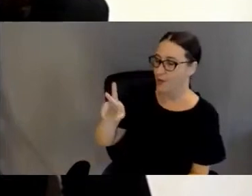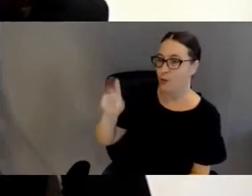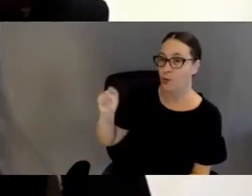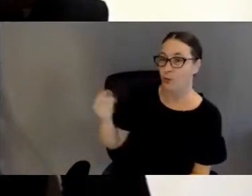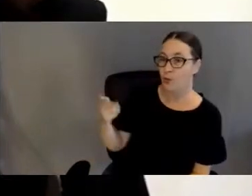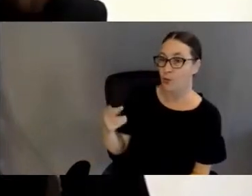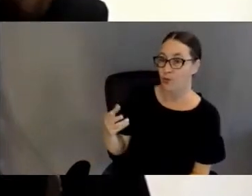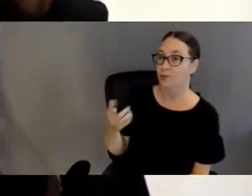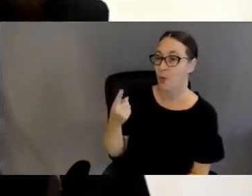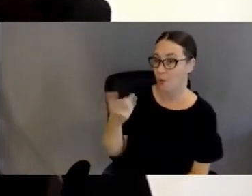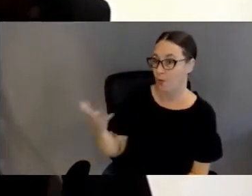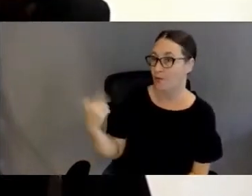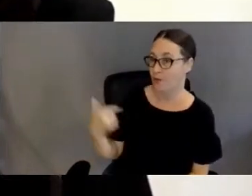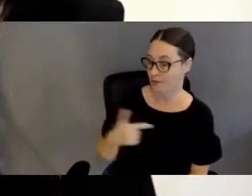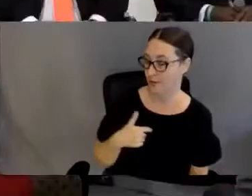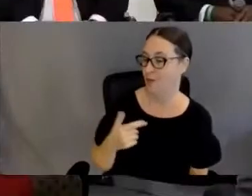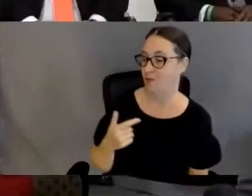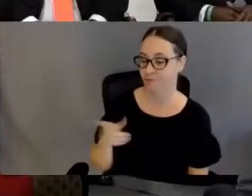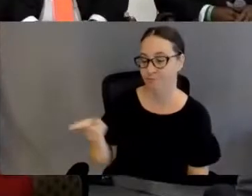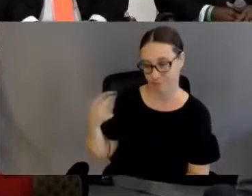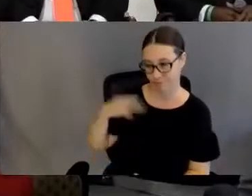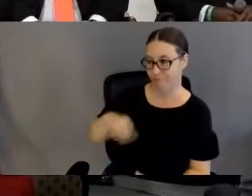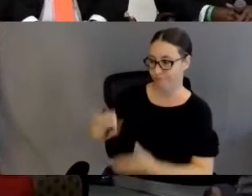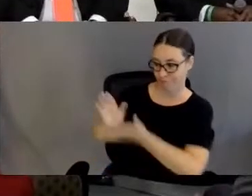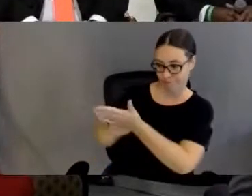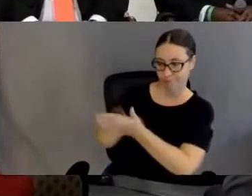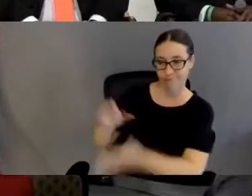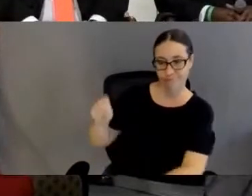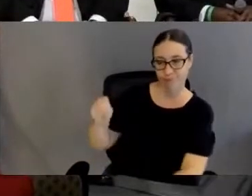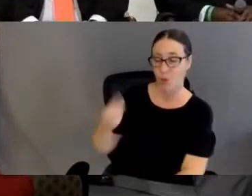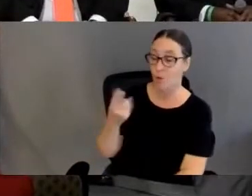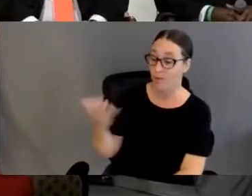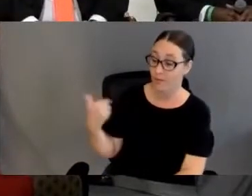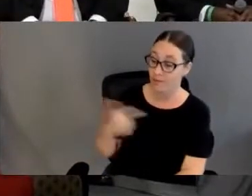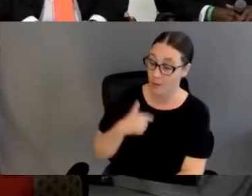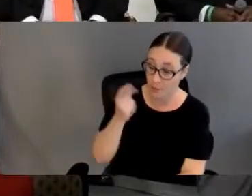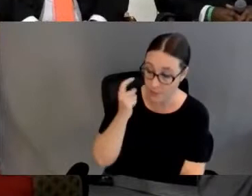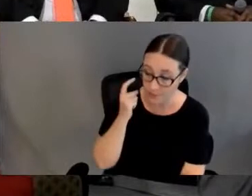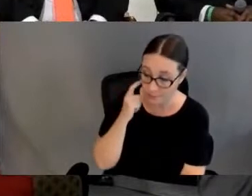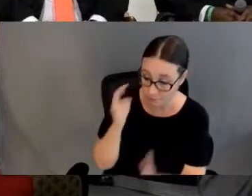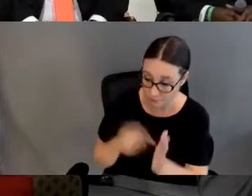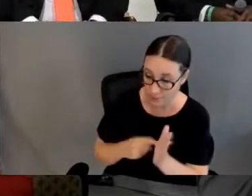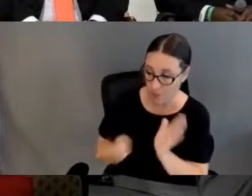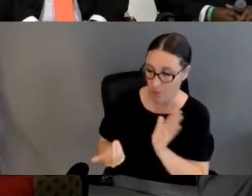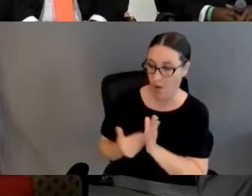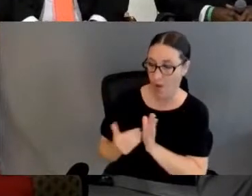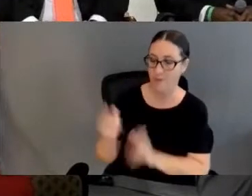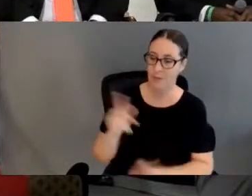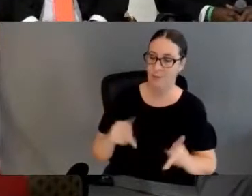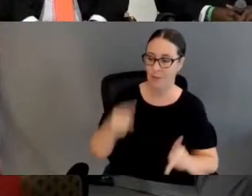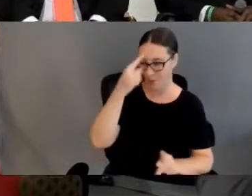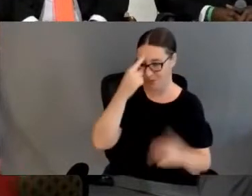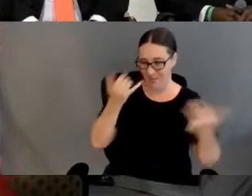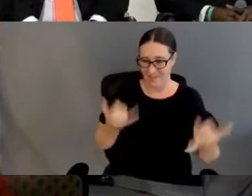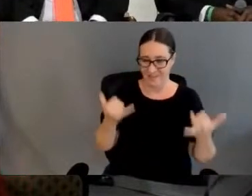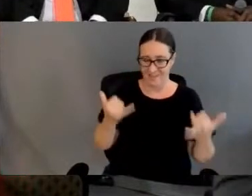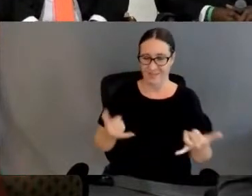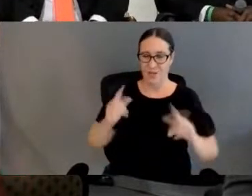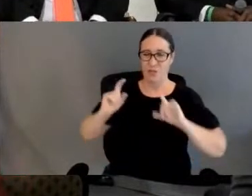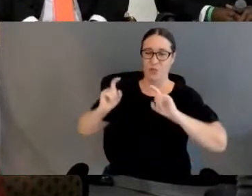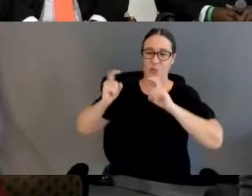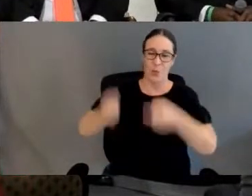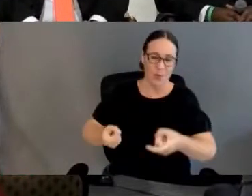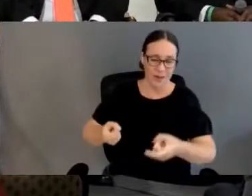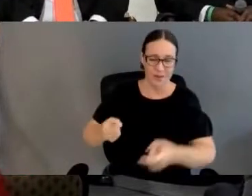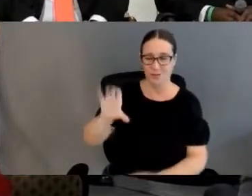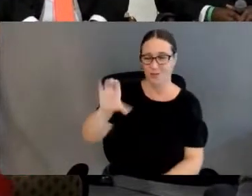that definitely deserves a round of applause. I think one of the things we often see is people think about this as charity or donations when it's